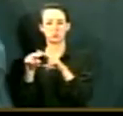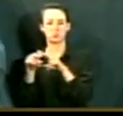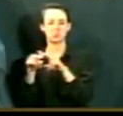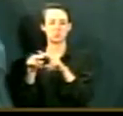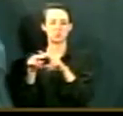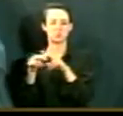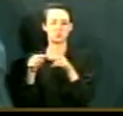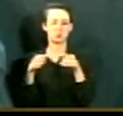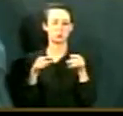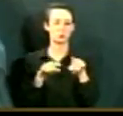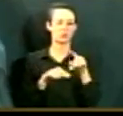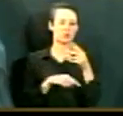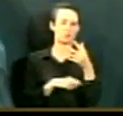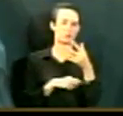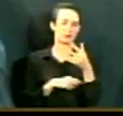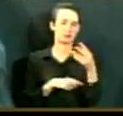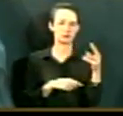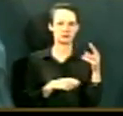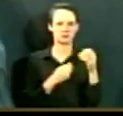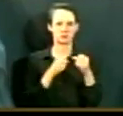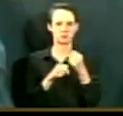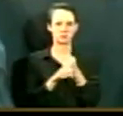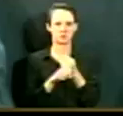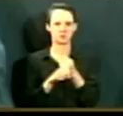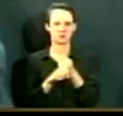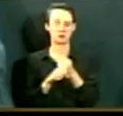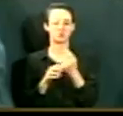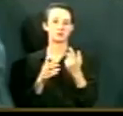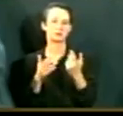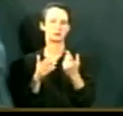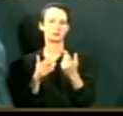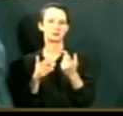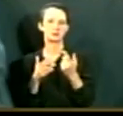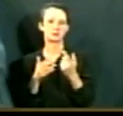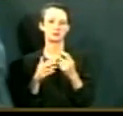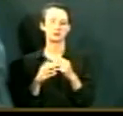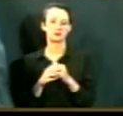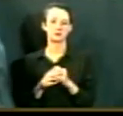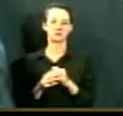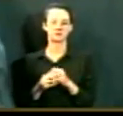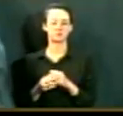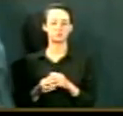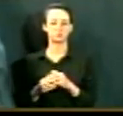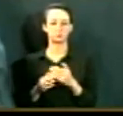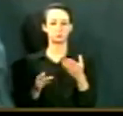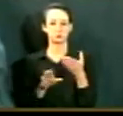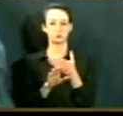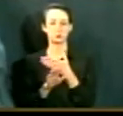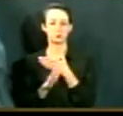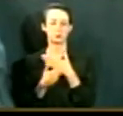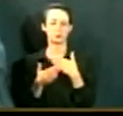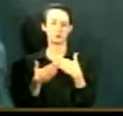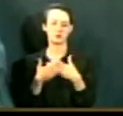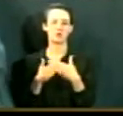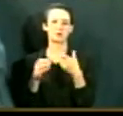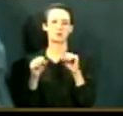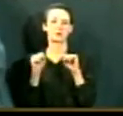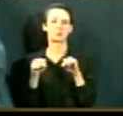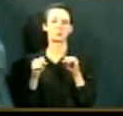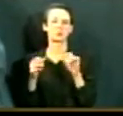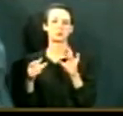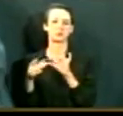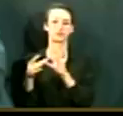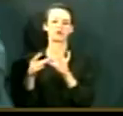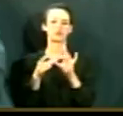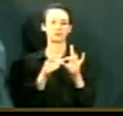like that, before it would come into line with surrounding counties. So thinking about that